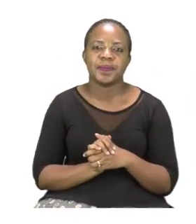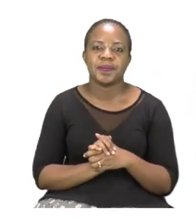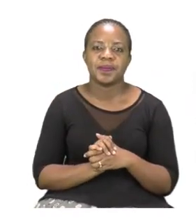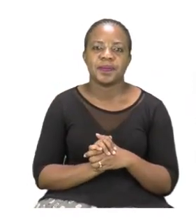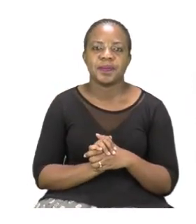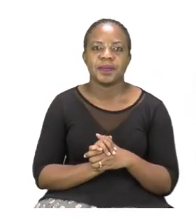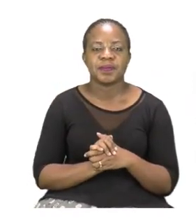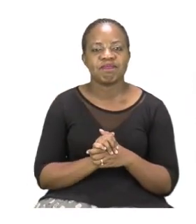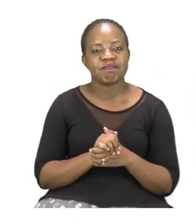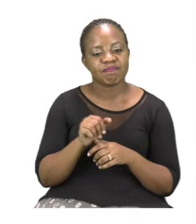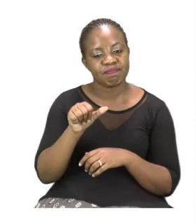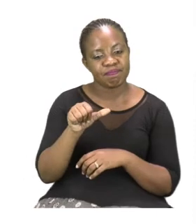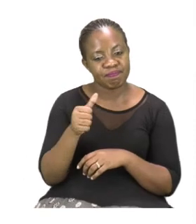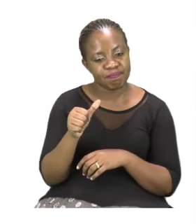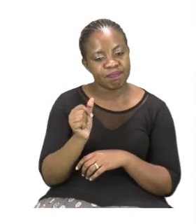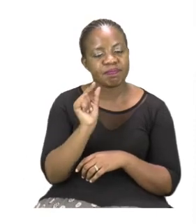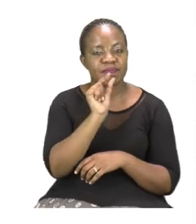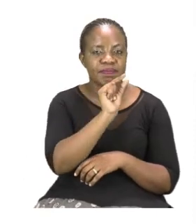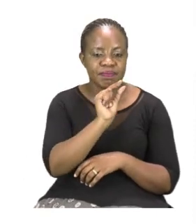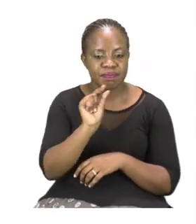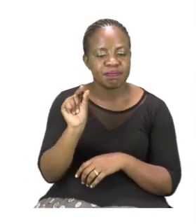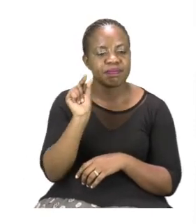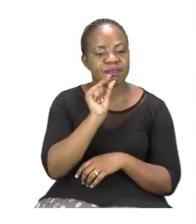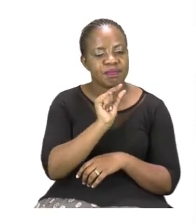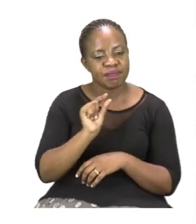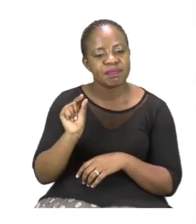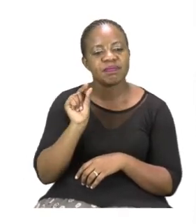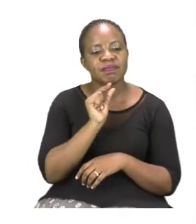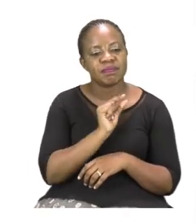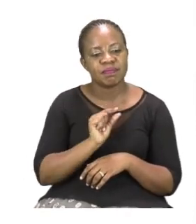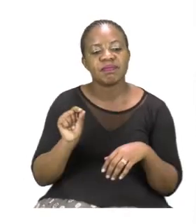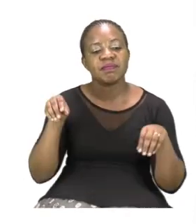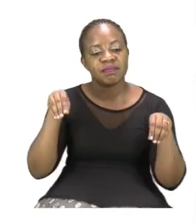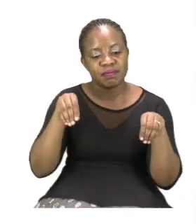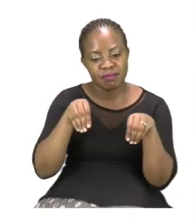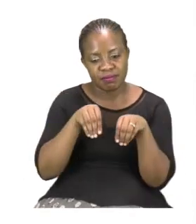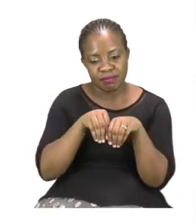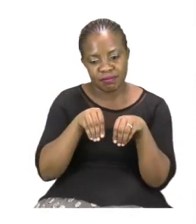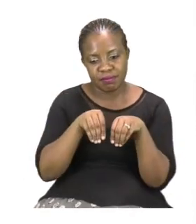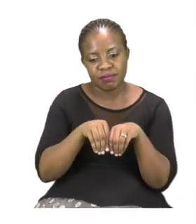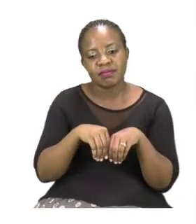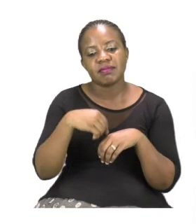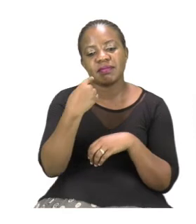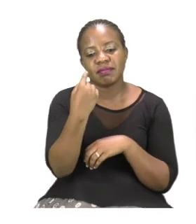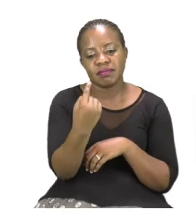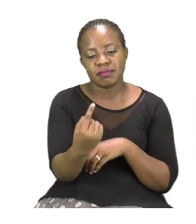The rest on this page you will do by yourselves. Remember